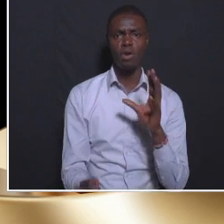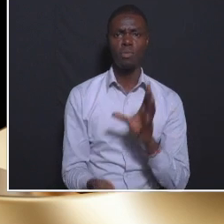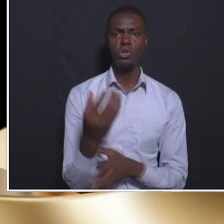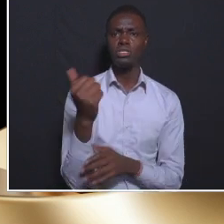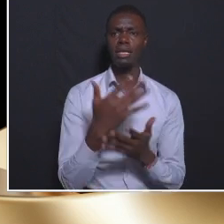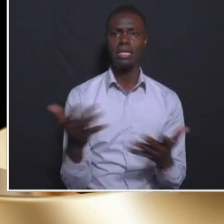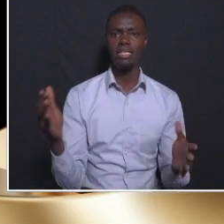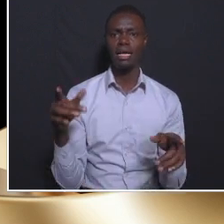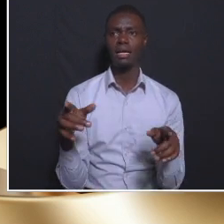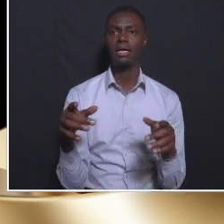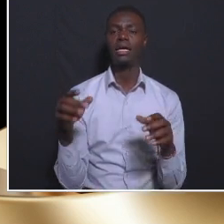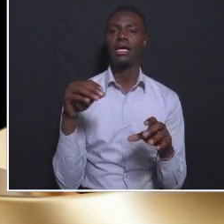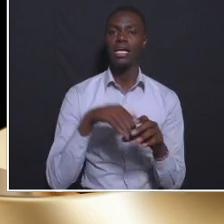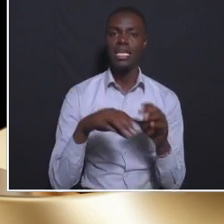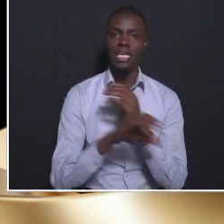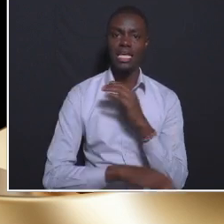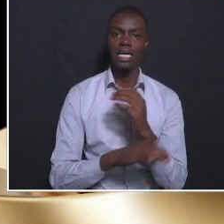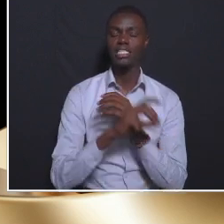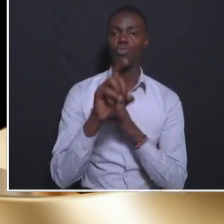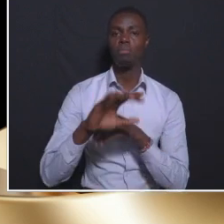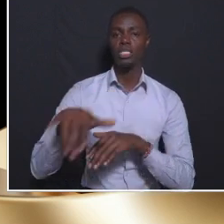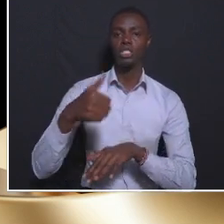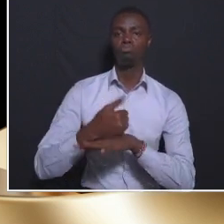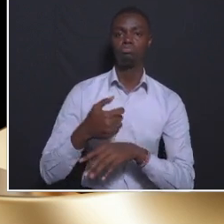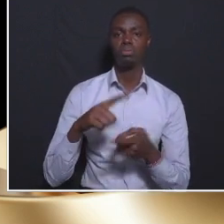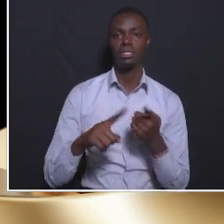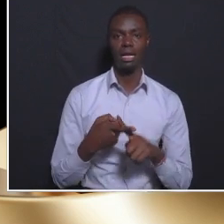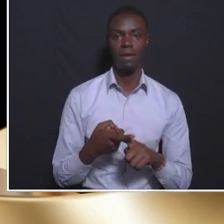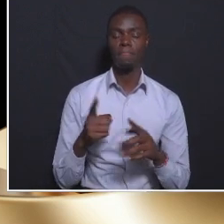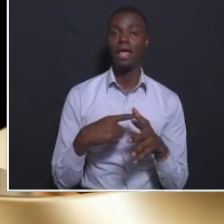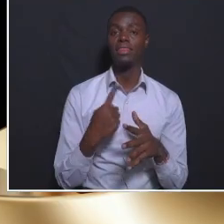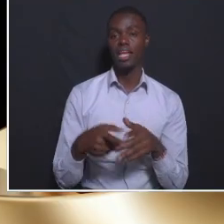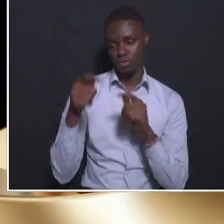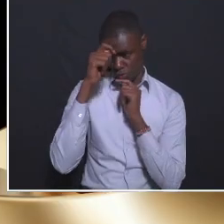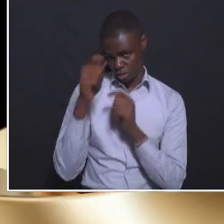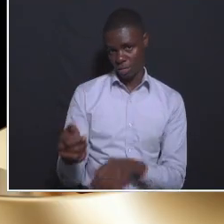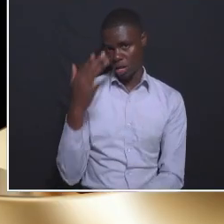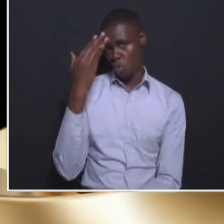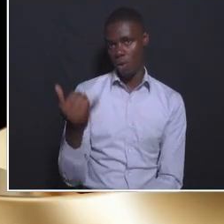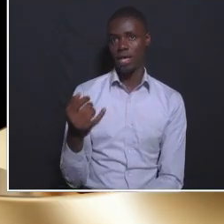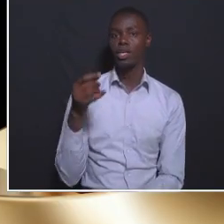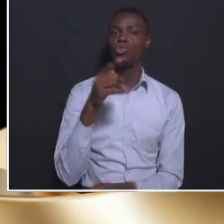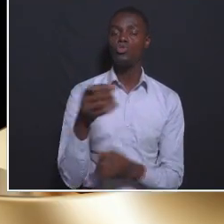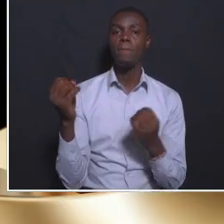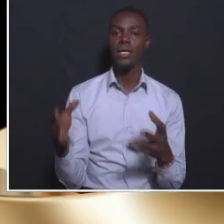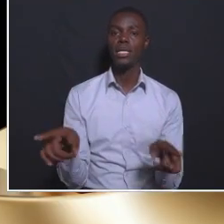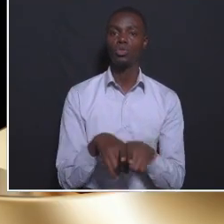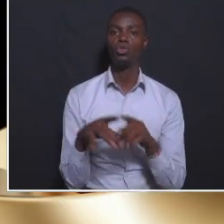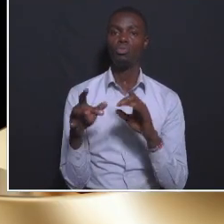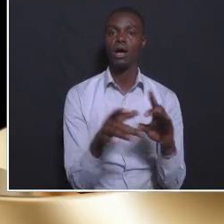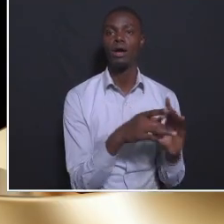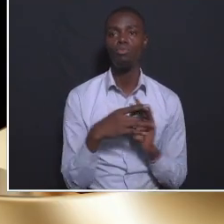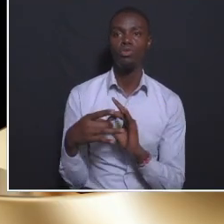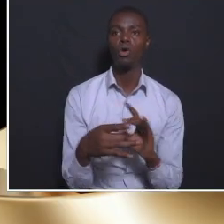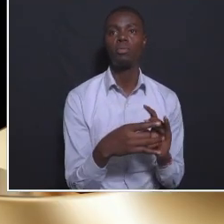this country, this should be the standard. And you'll be respected because you're many and you're together. We